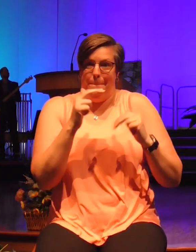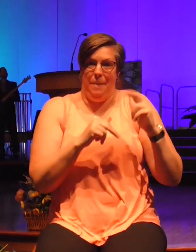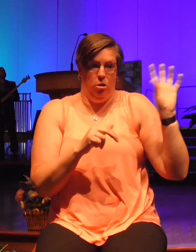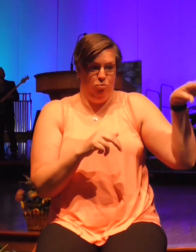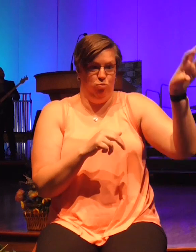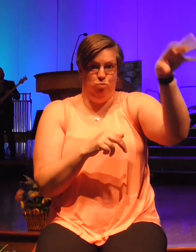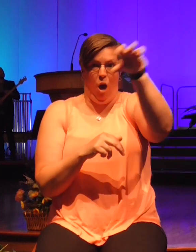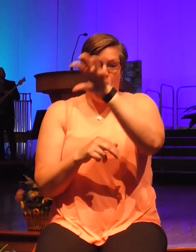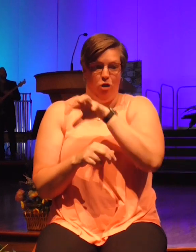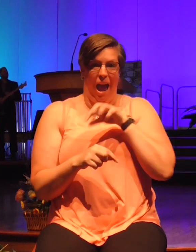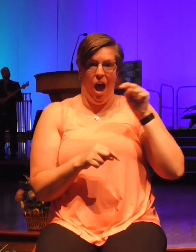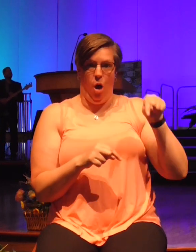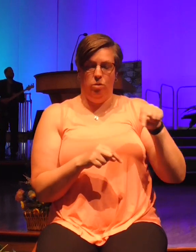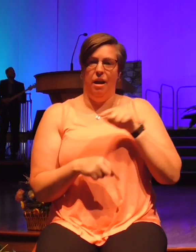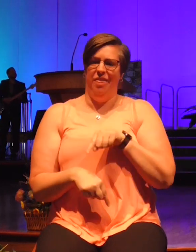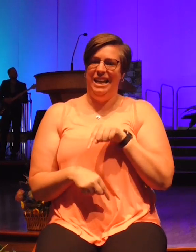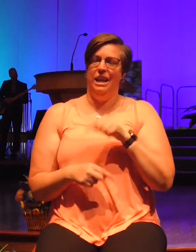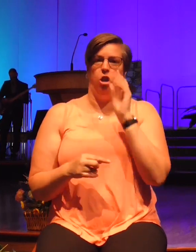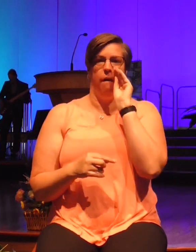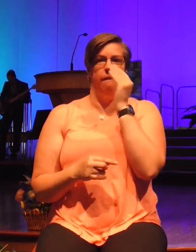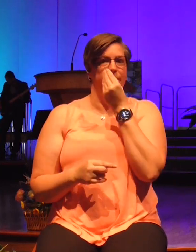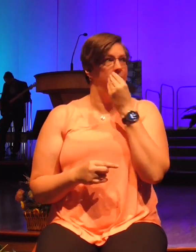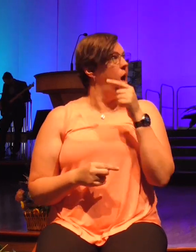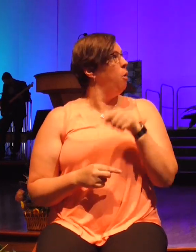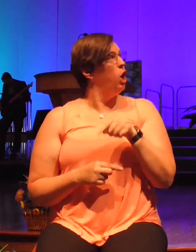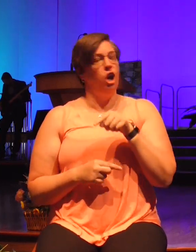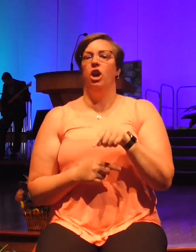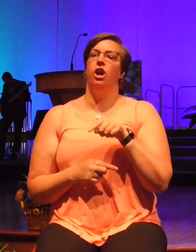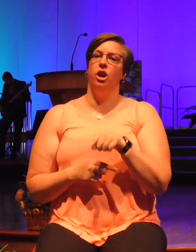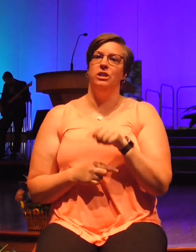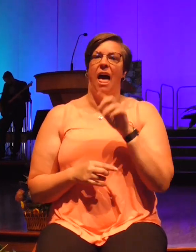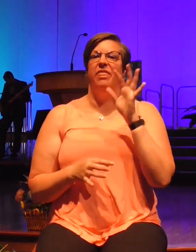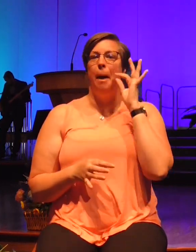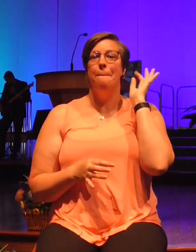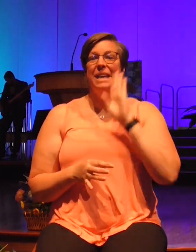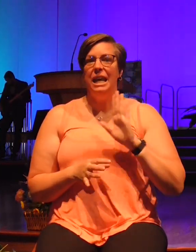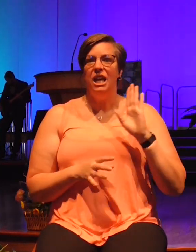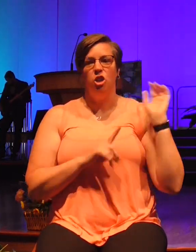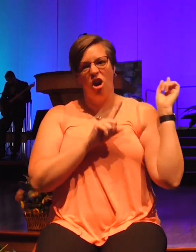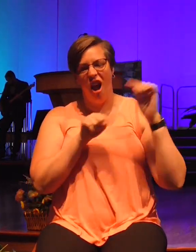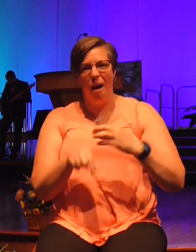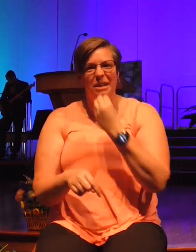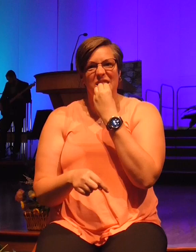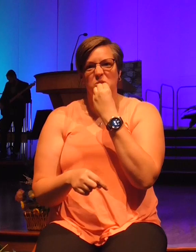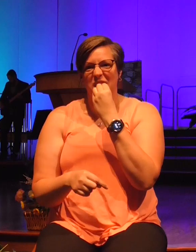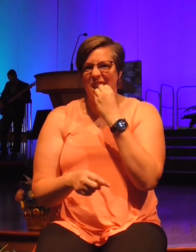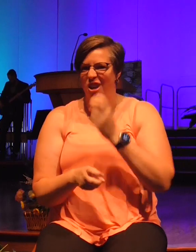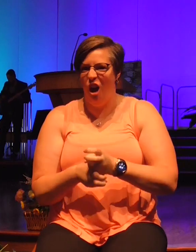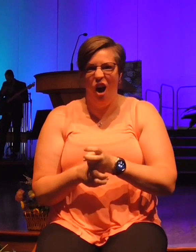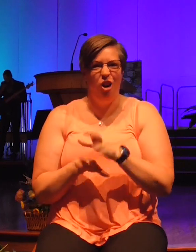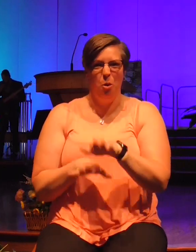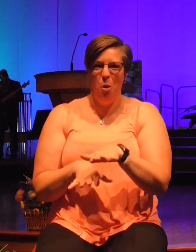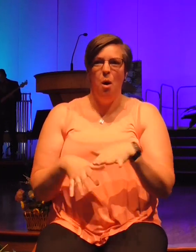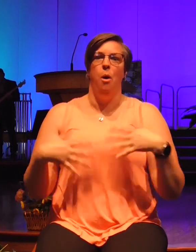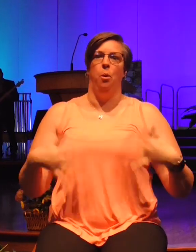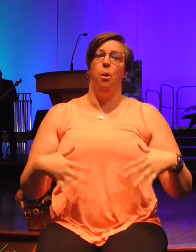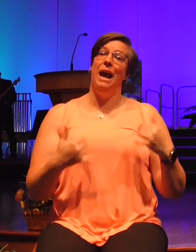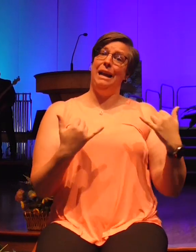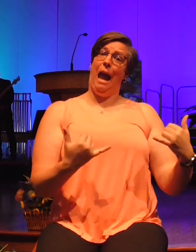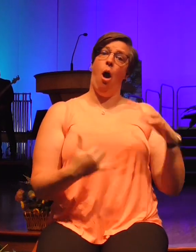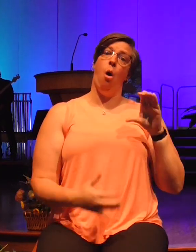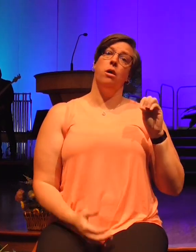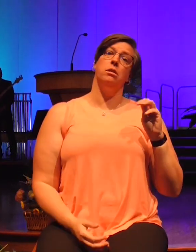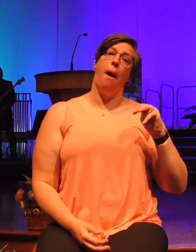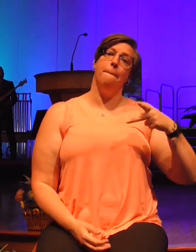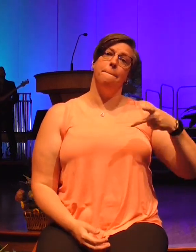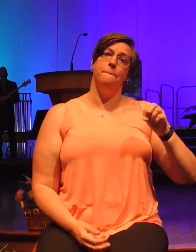And these are allium bulbs right here, and the bees are coming in and banging on them hard. Wanted to tell you also that we're composting now at the church.